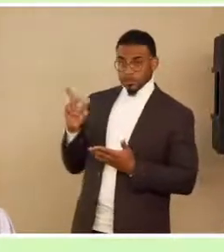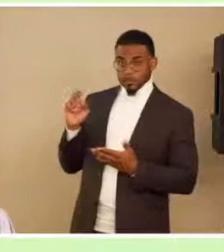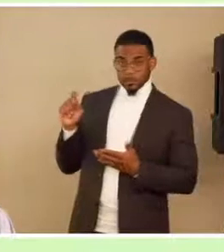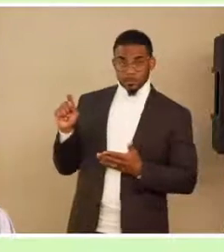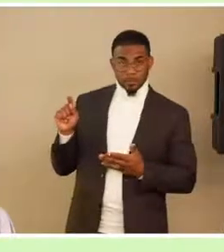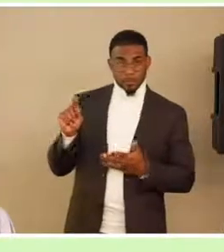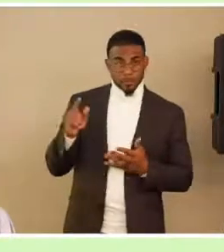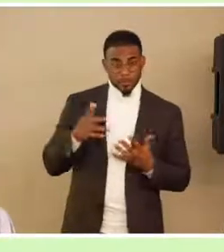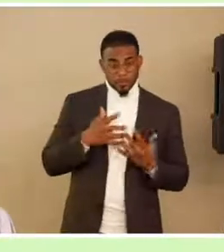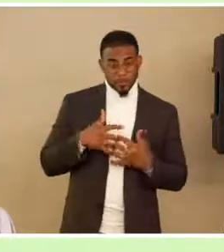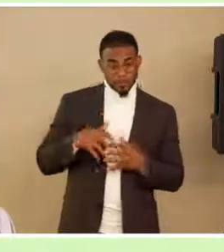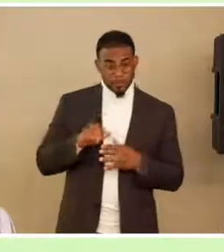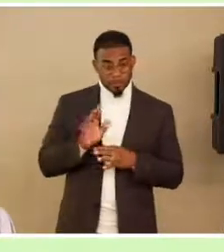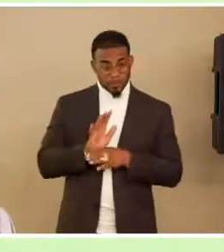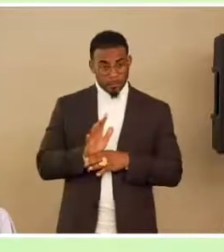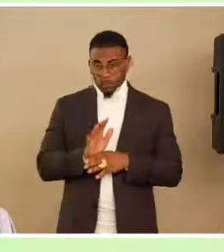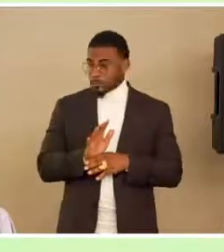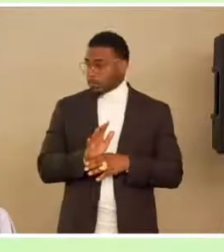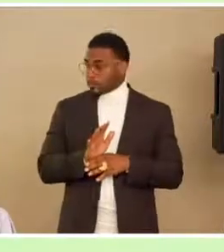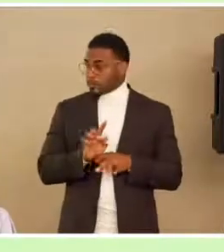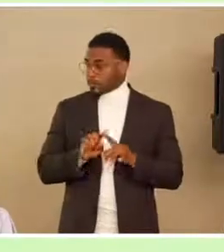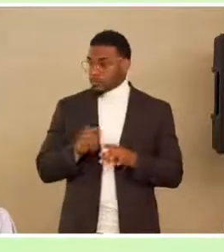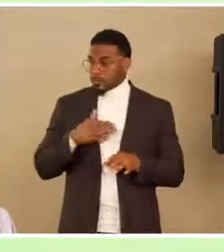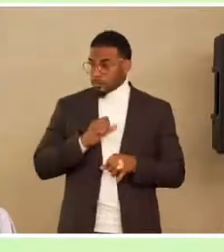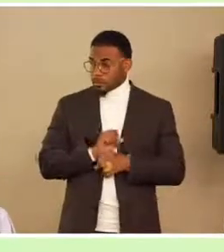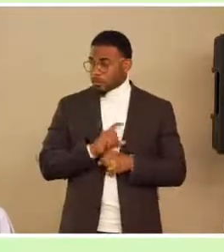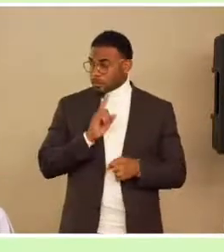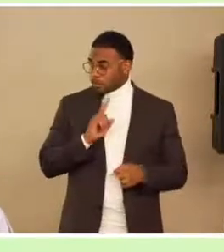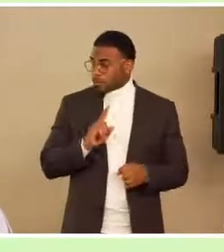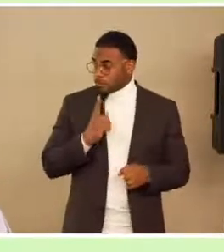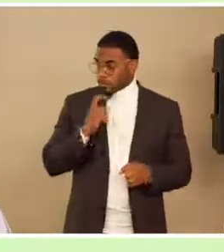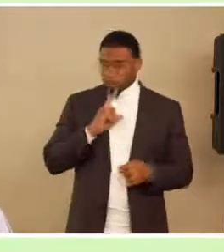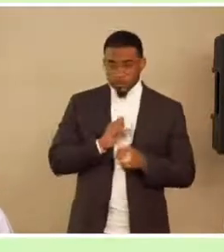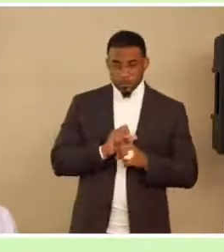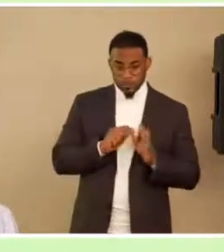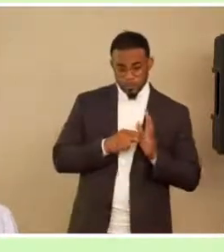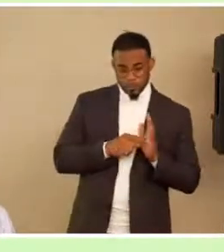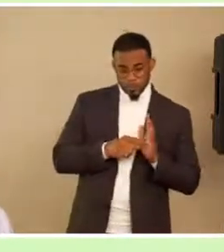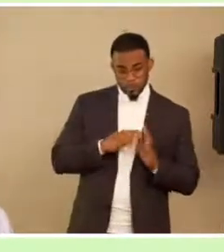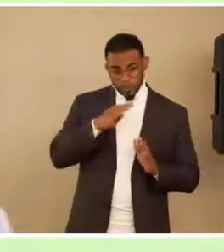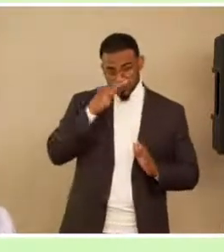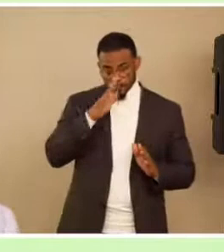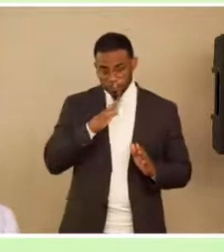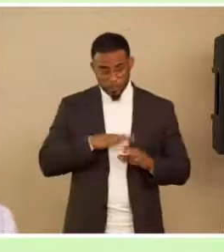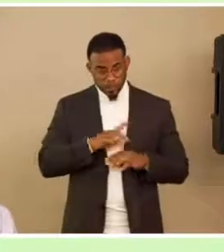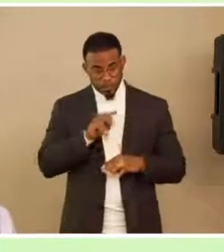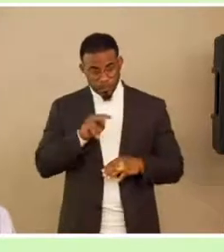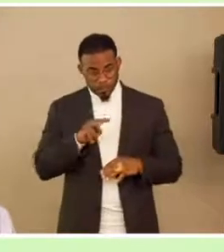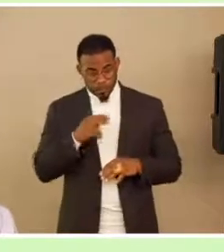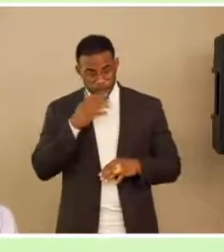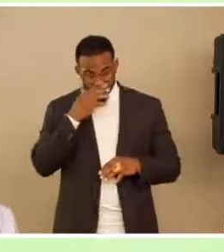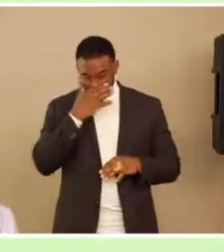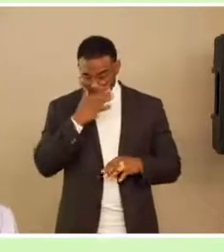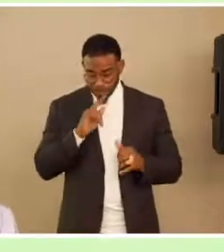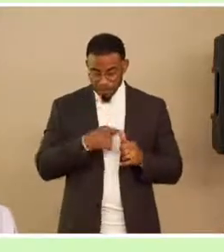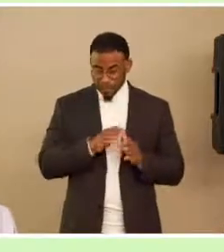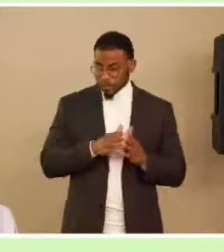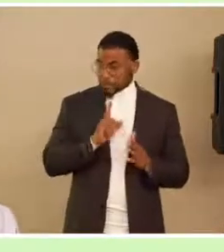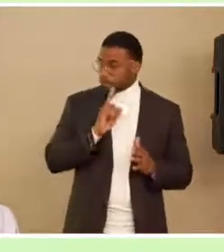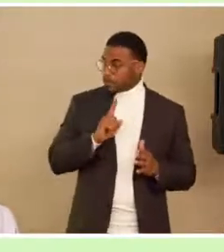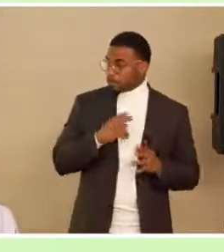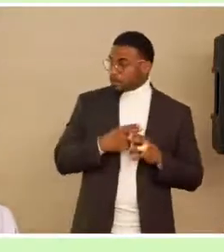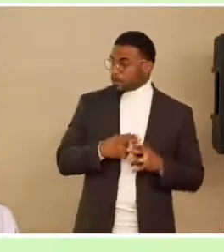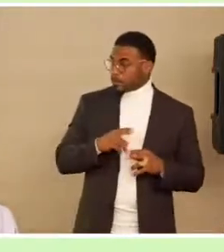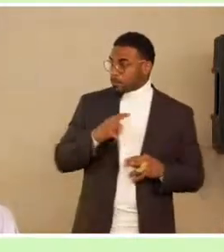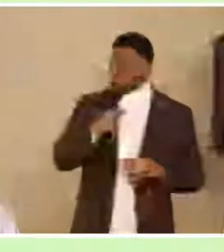of the threads in your film and also my work is just really the representation of Black women on television. Mm-hmm. My first book